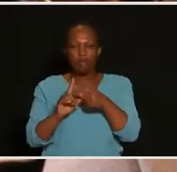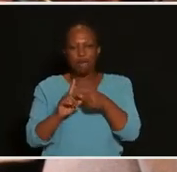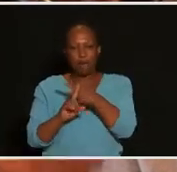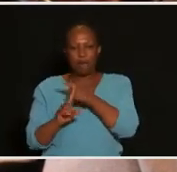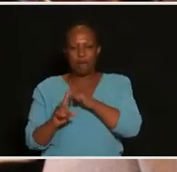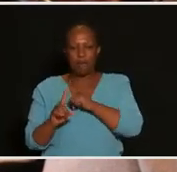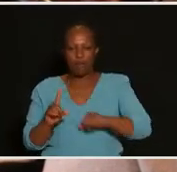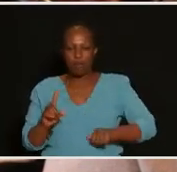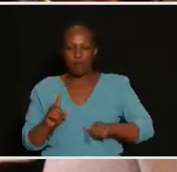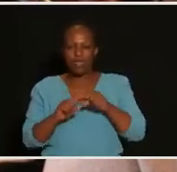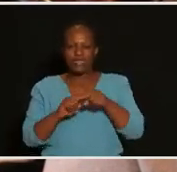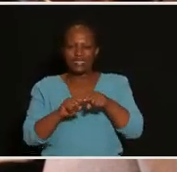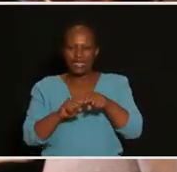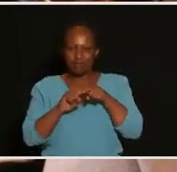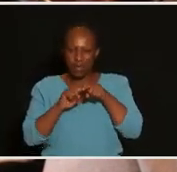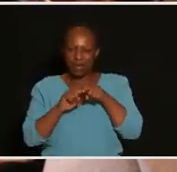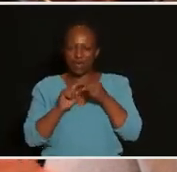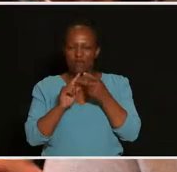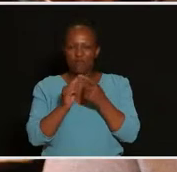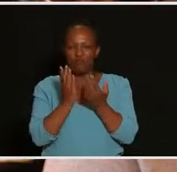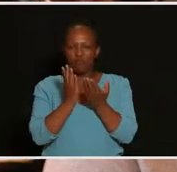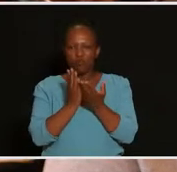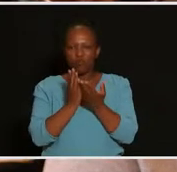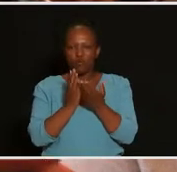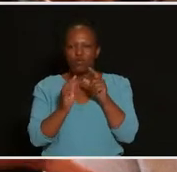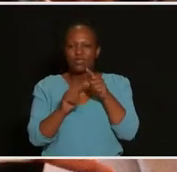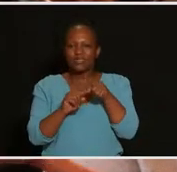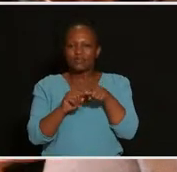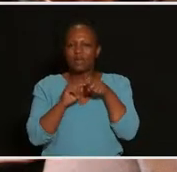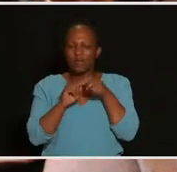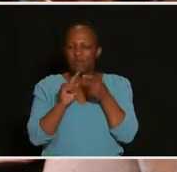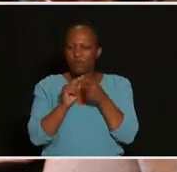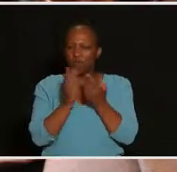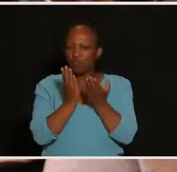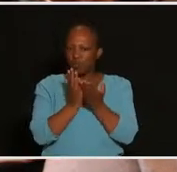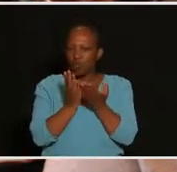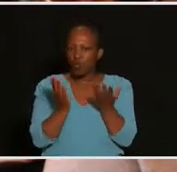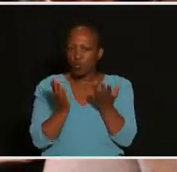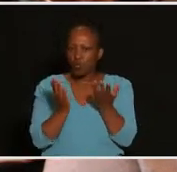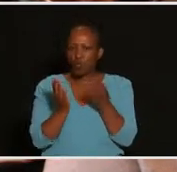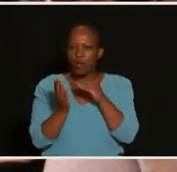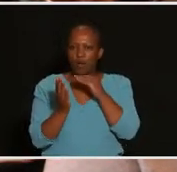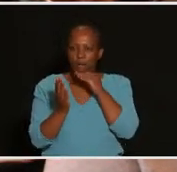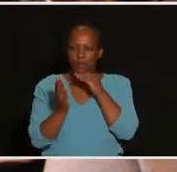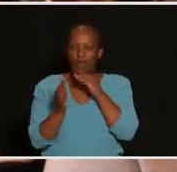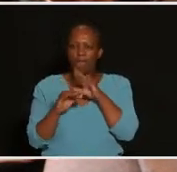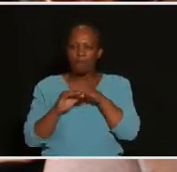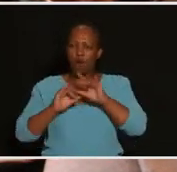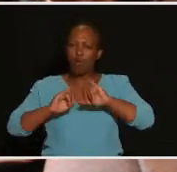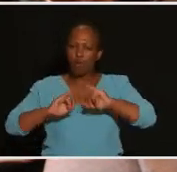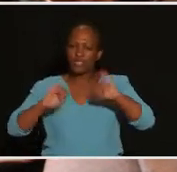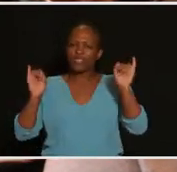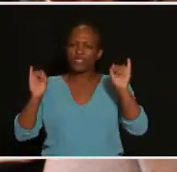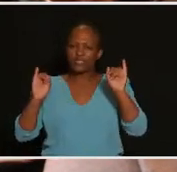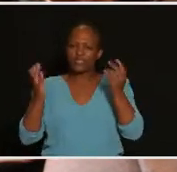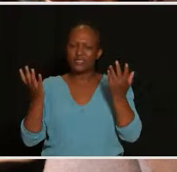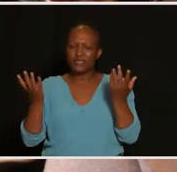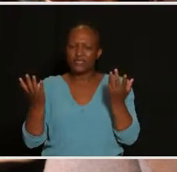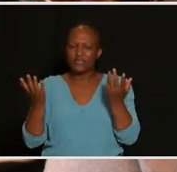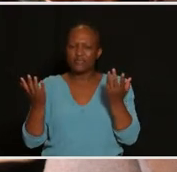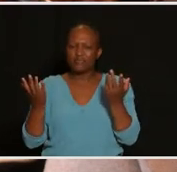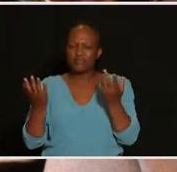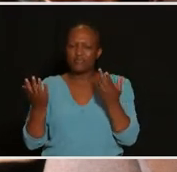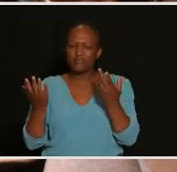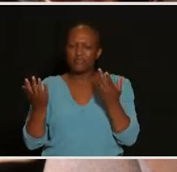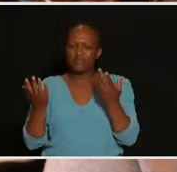be suspended from school so if you suspend a learner from school you are actually putting them at a disadvantage because now they're going to be